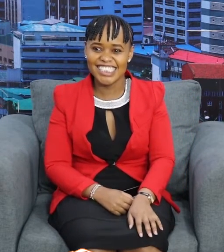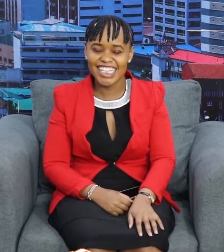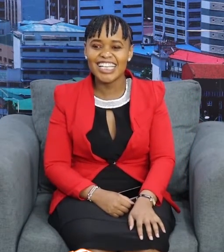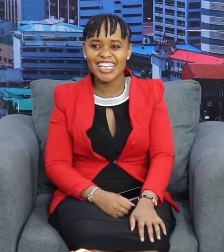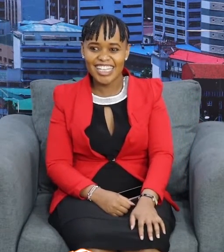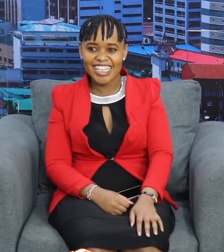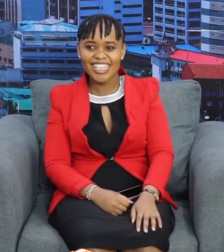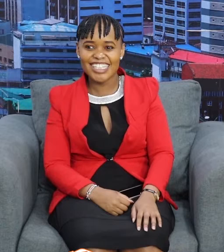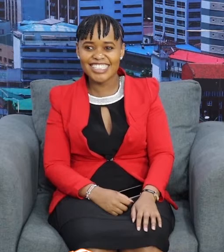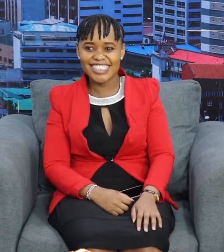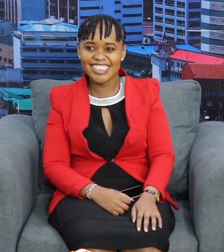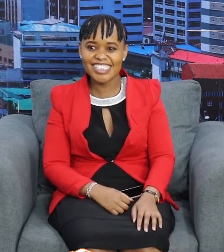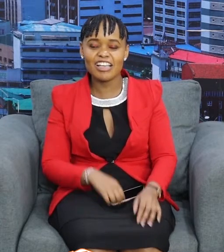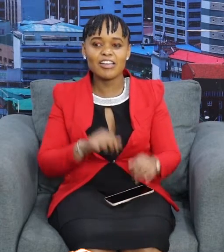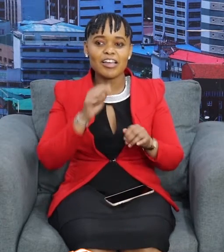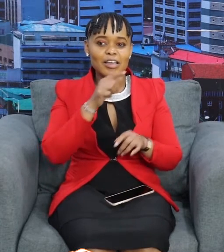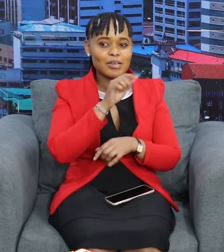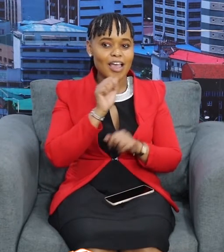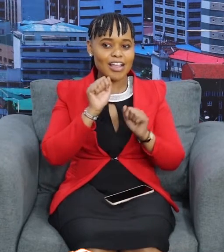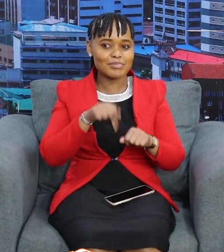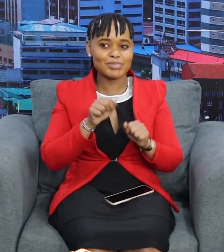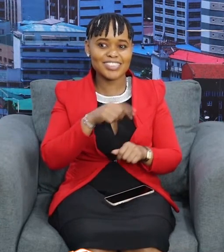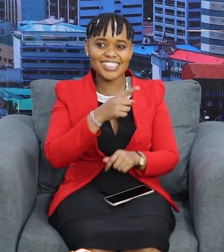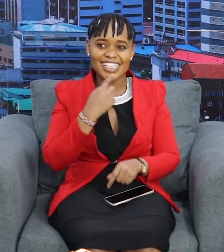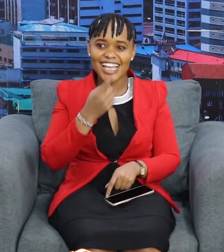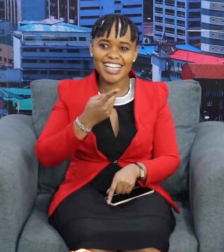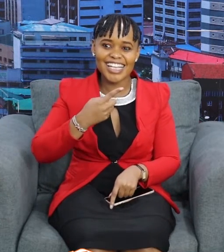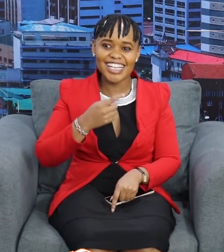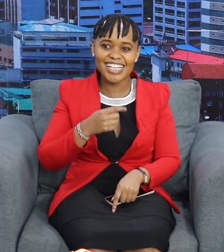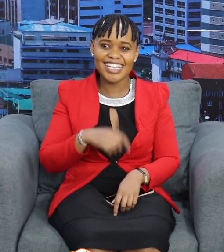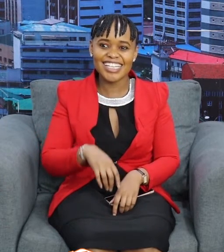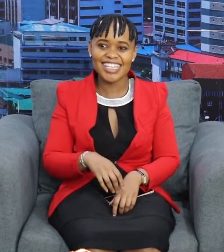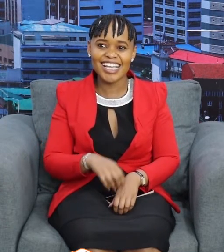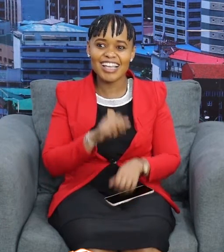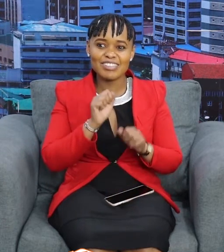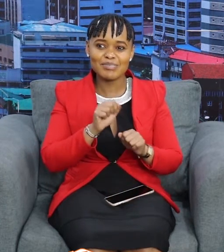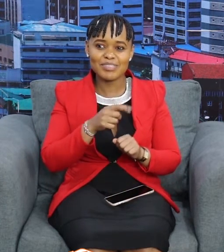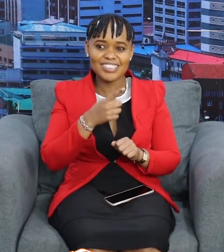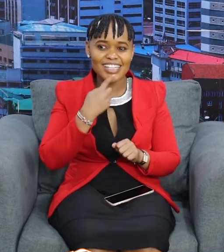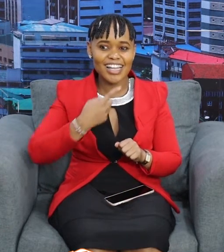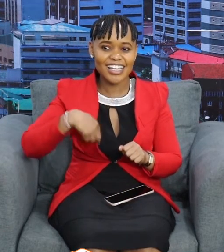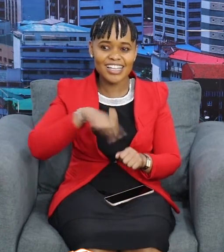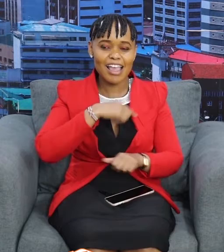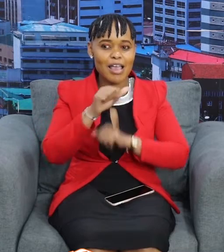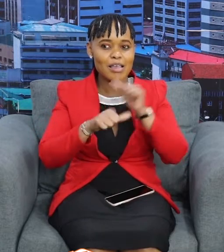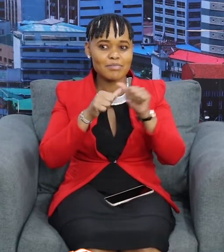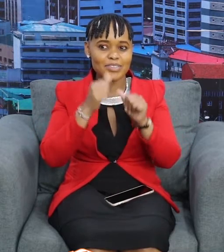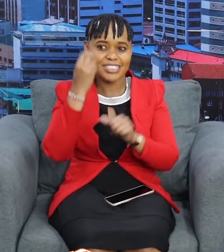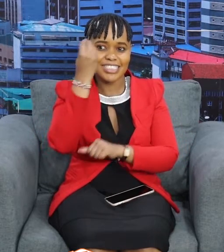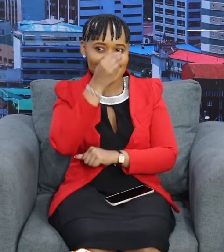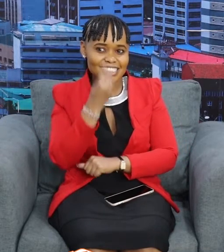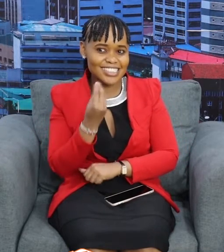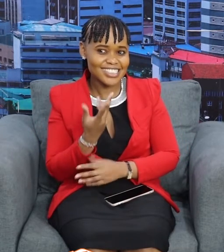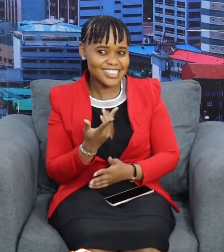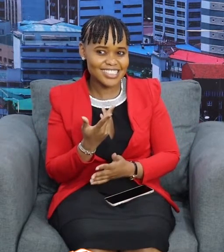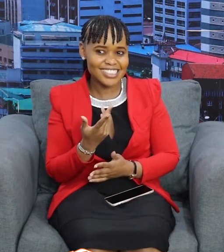person because all these talents and skills put in place will really benefit you in life. Okay. So